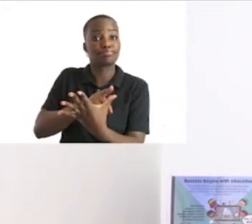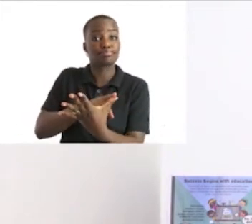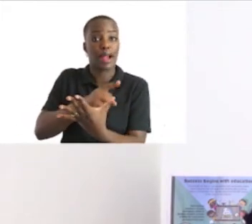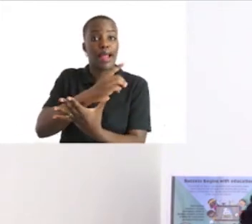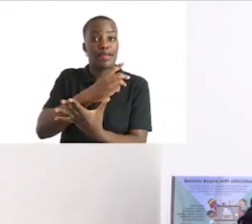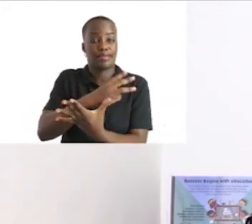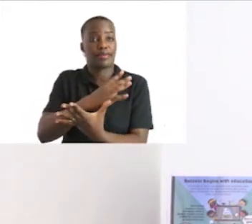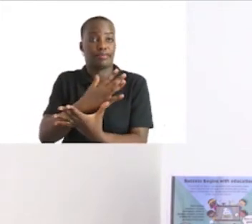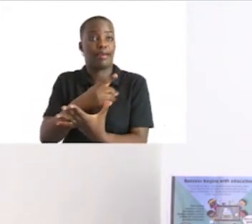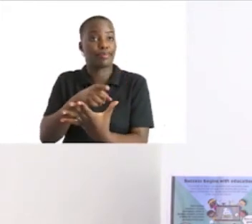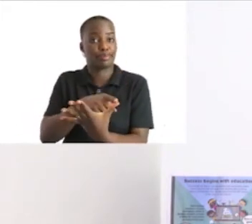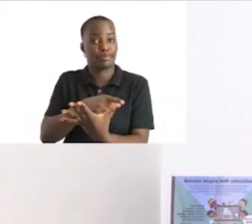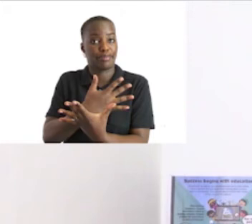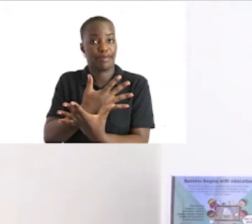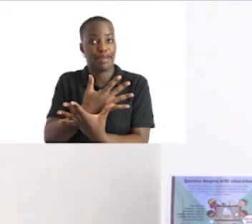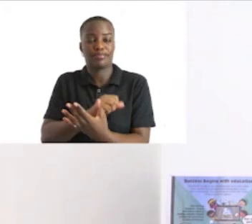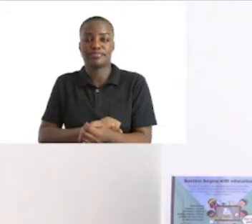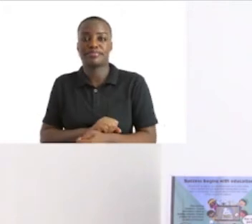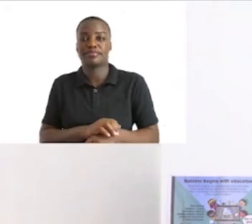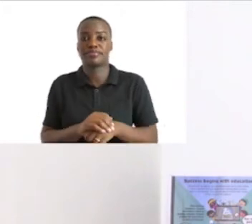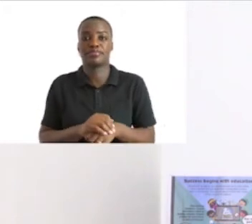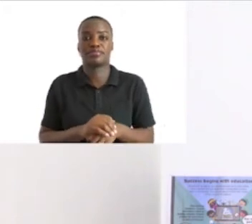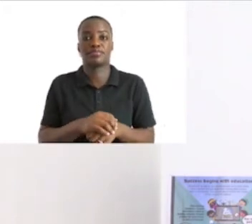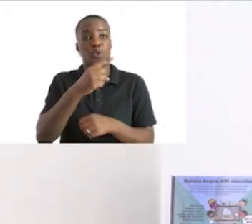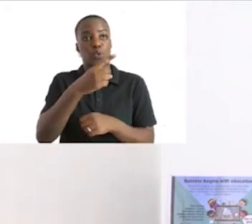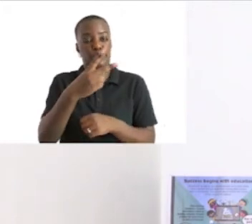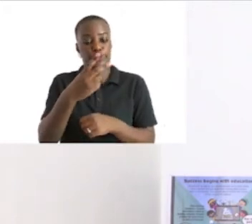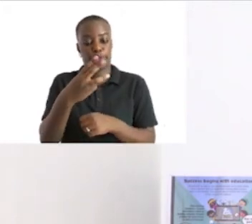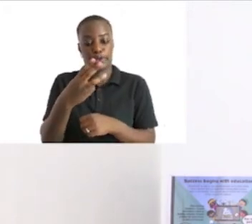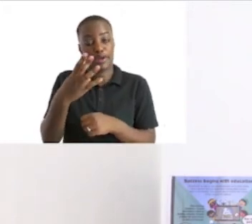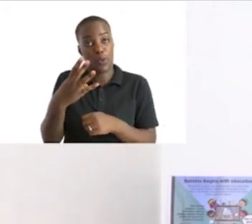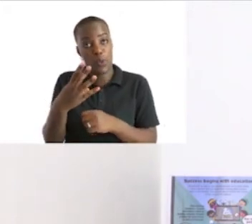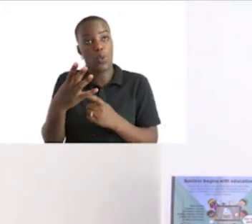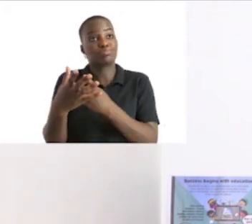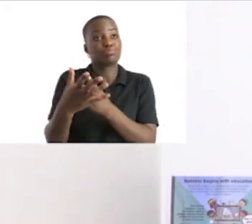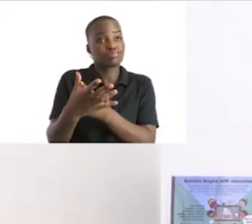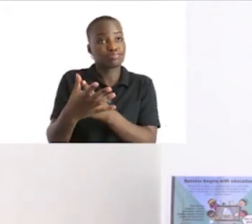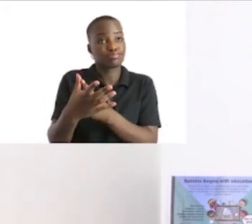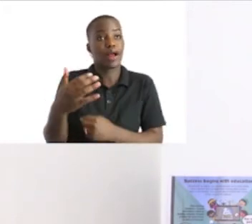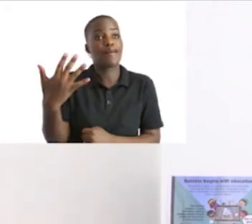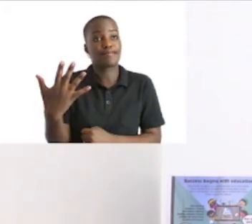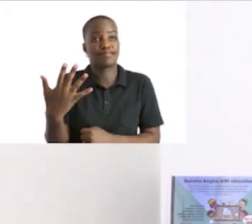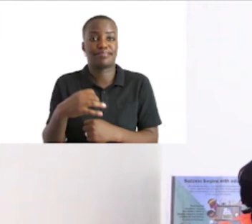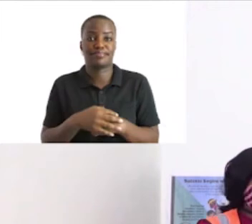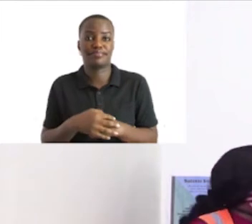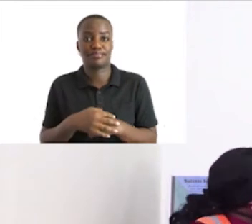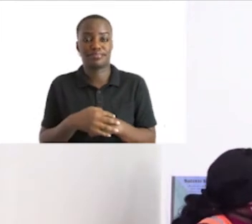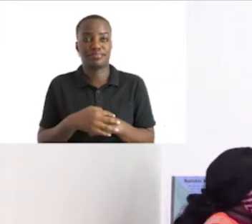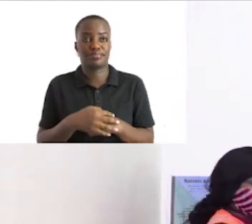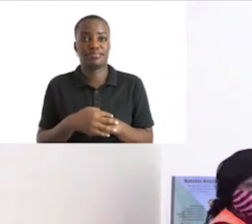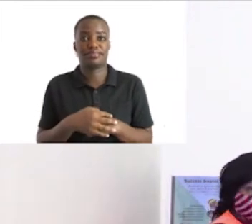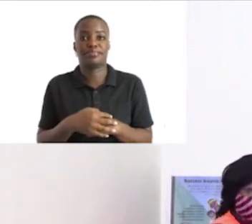5. 1, 2, 3, 4. And we write the next number, 5. So if